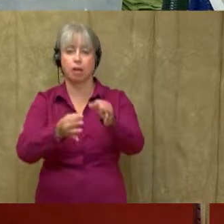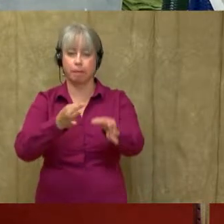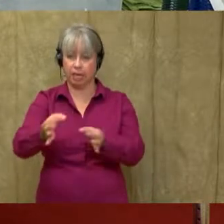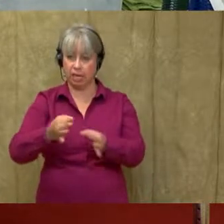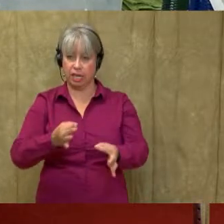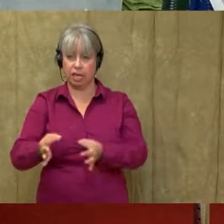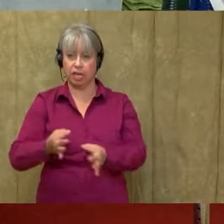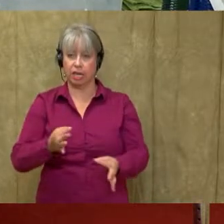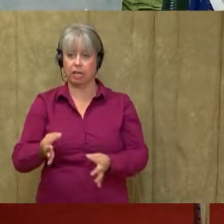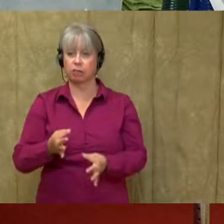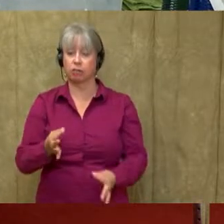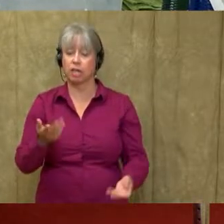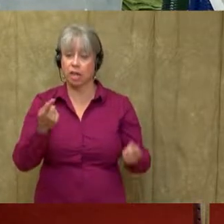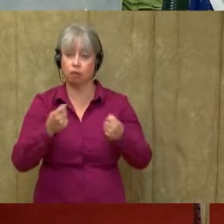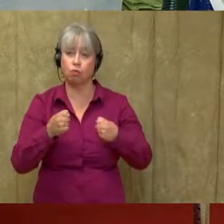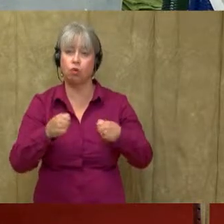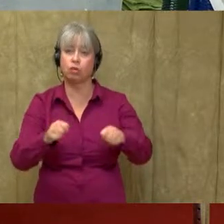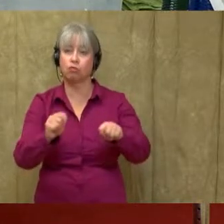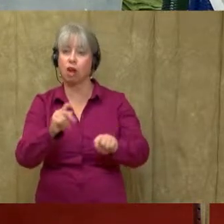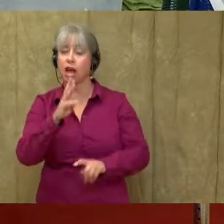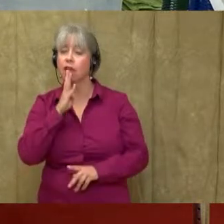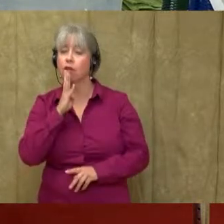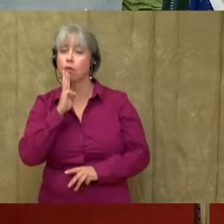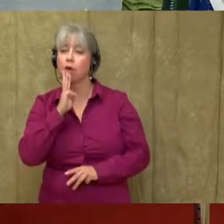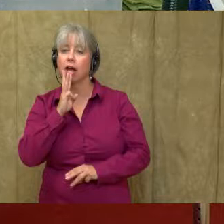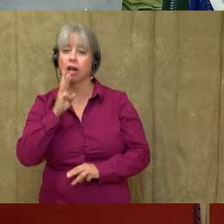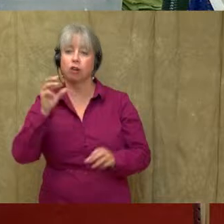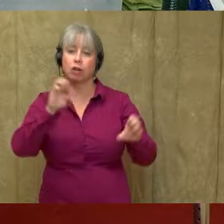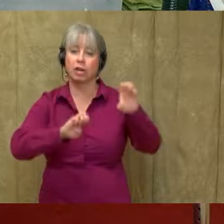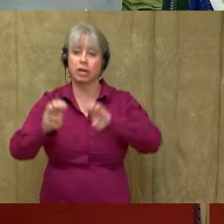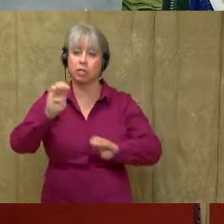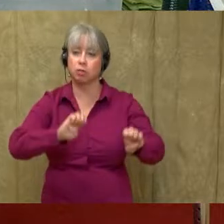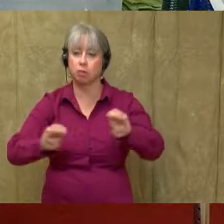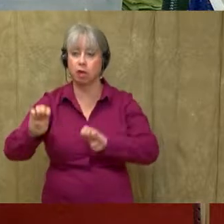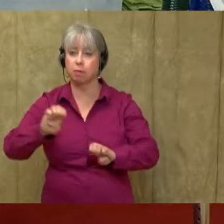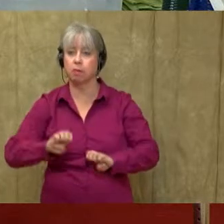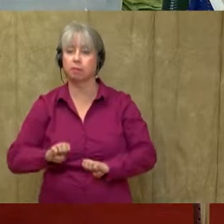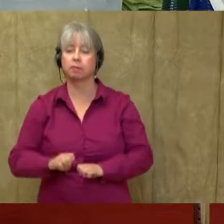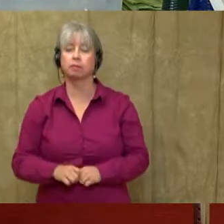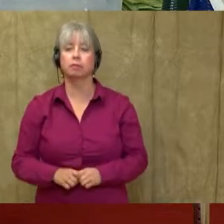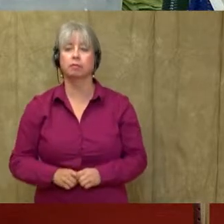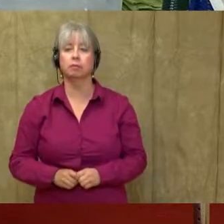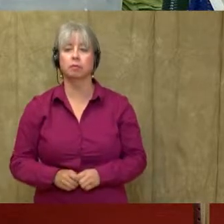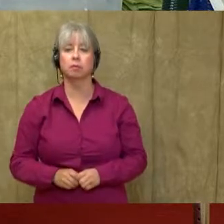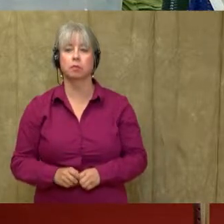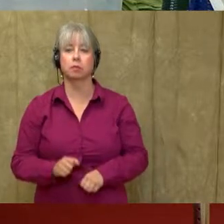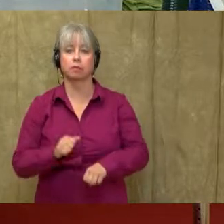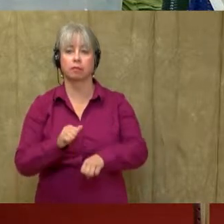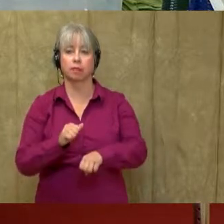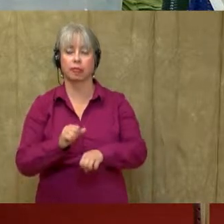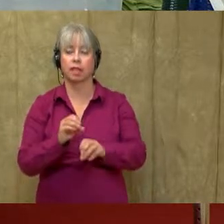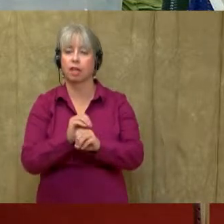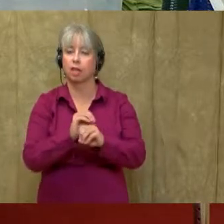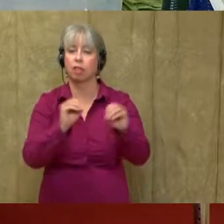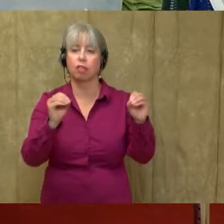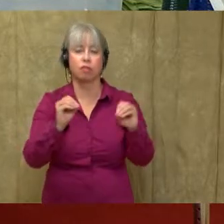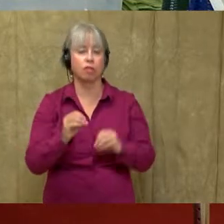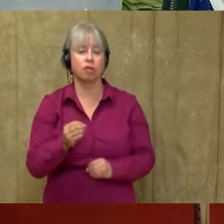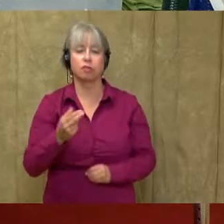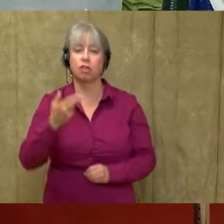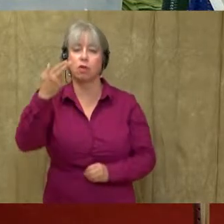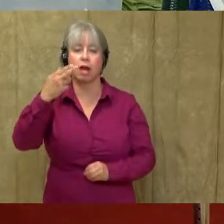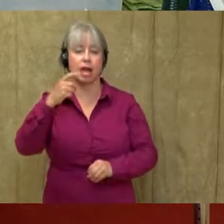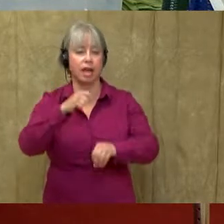to the water and prove what we're saying, okay? Just like I told you a while ago, there isn't a height for